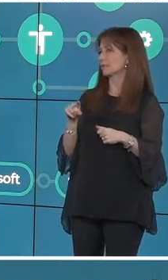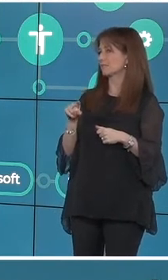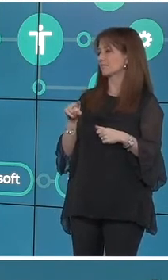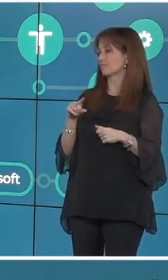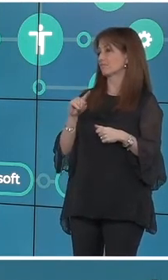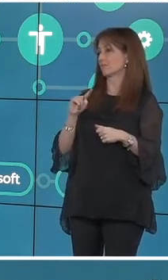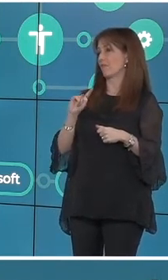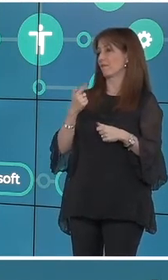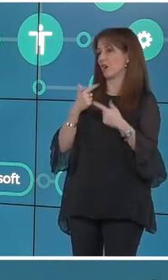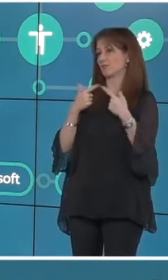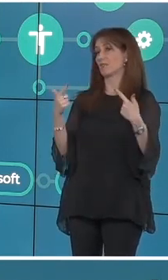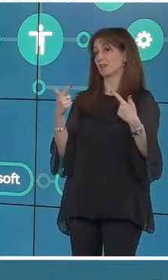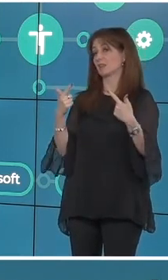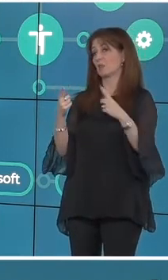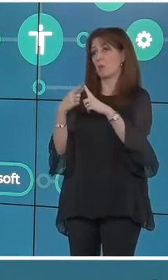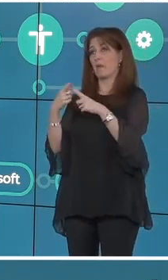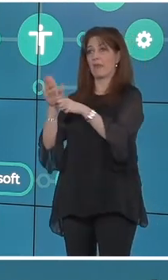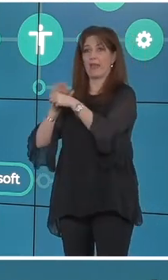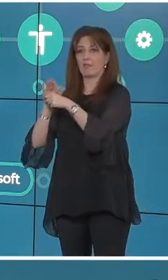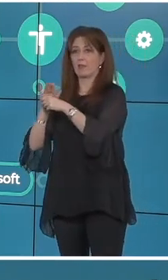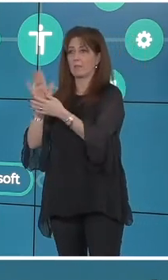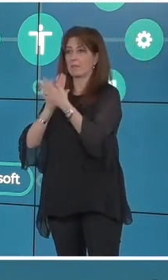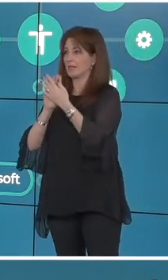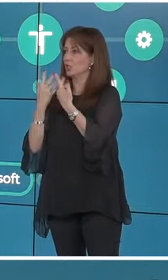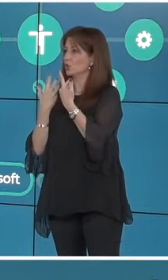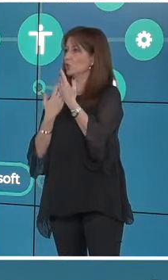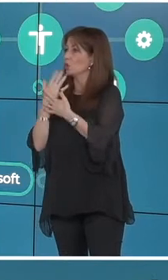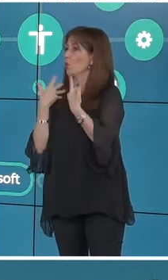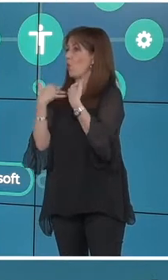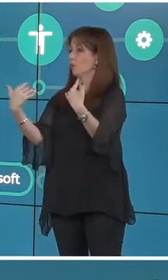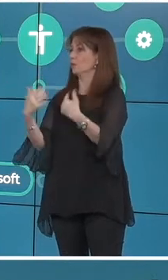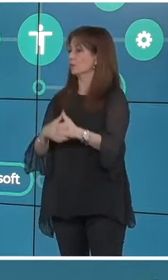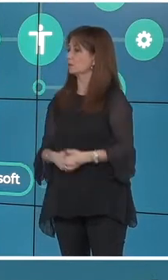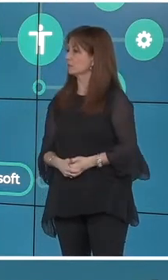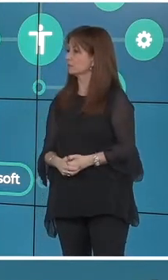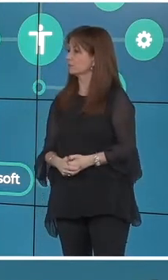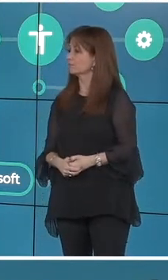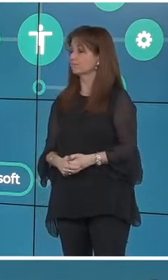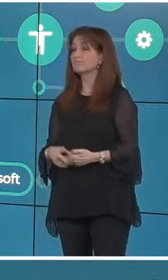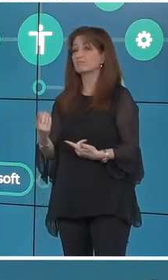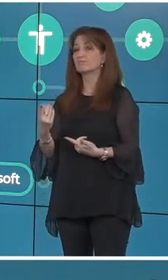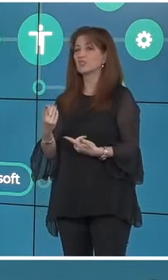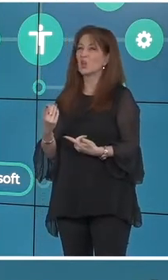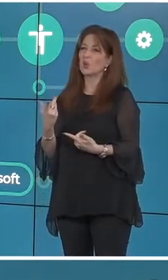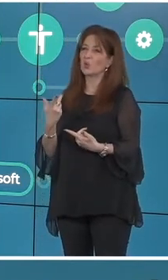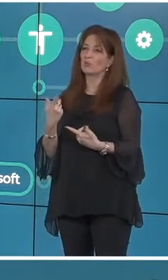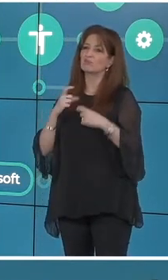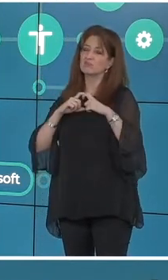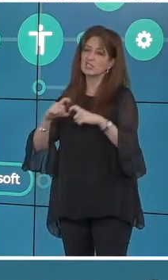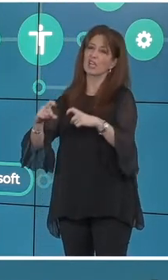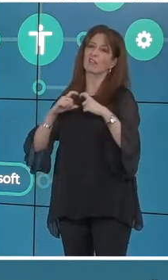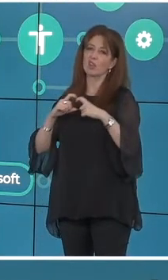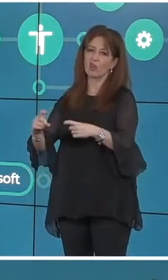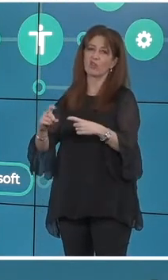else. And so that reaches out to a whole new audience of people. We all kind of here take it for granted that we're speaking English,